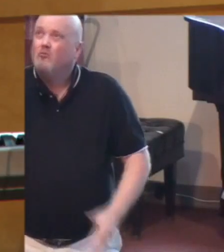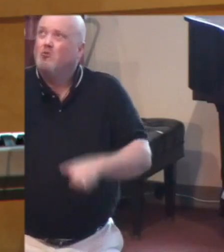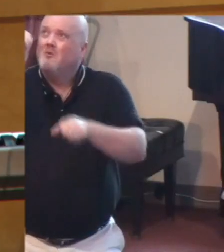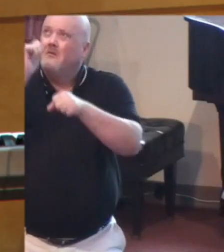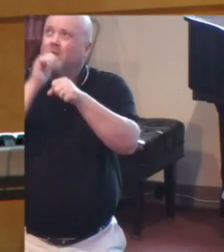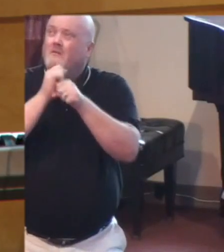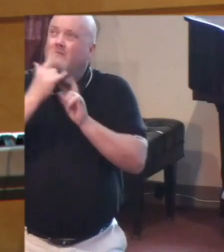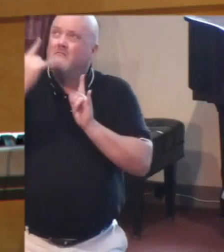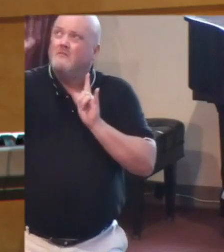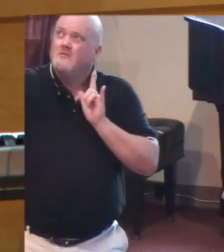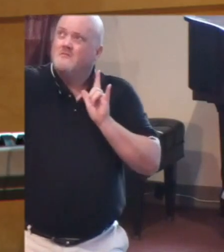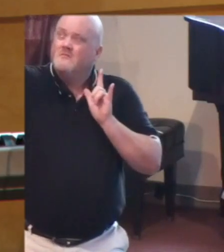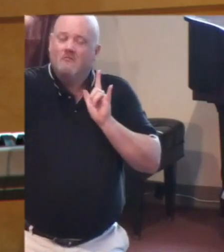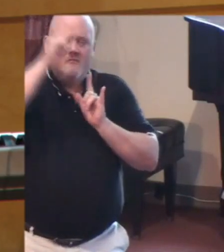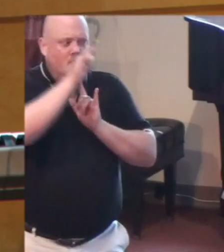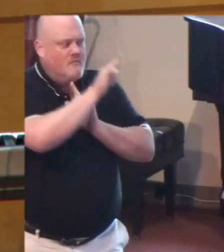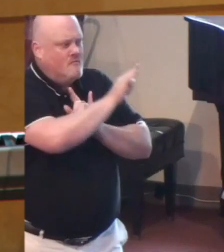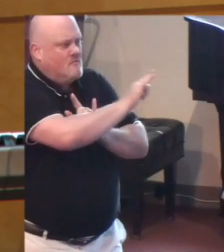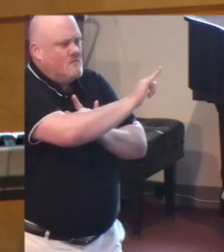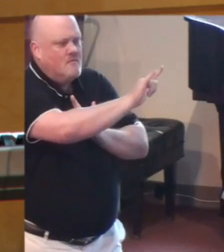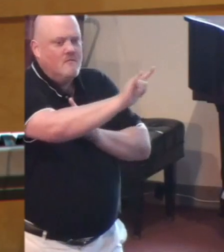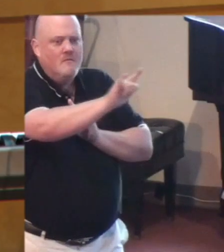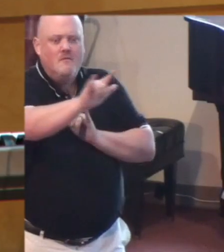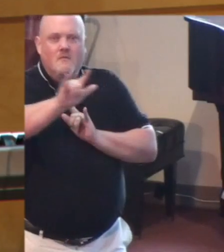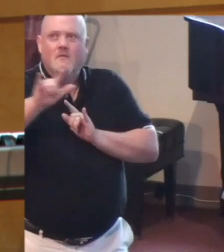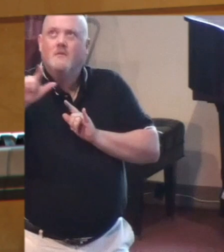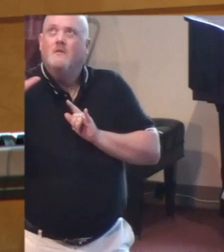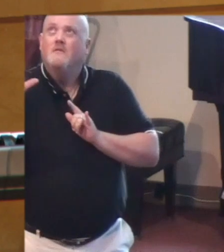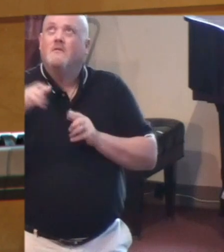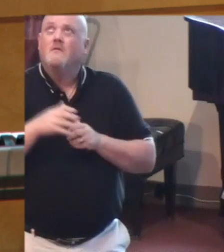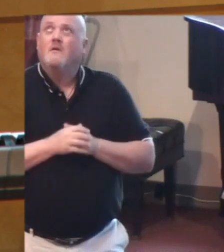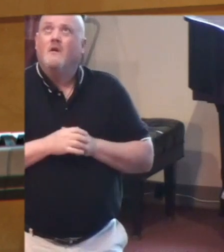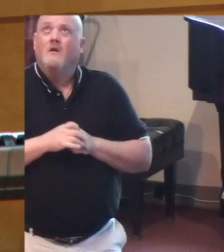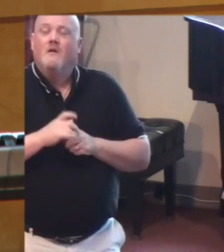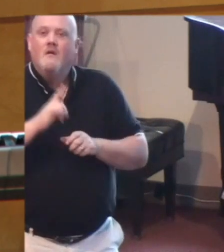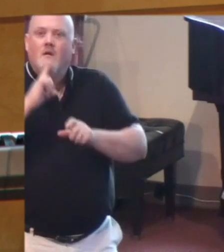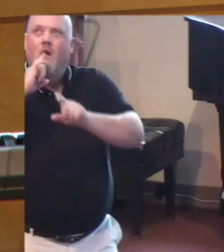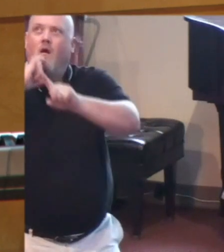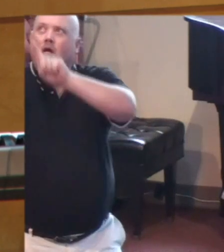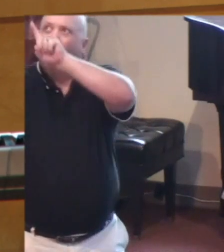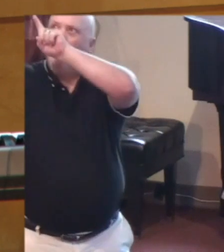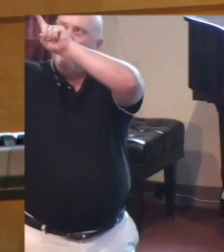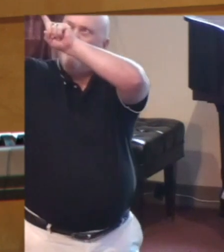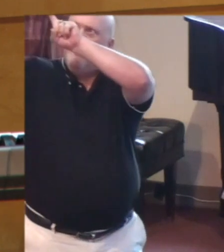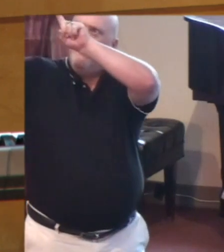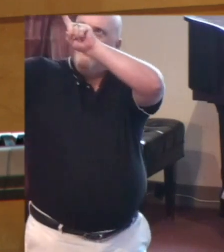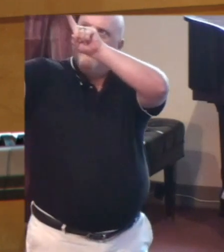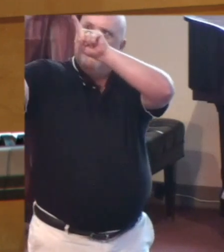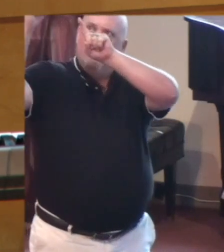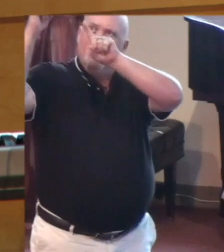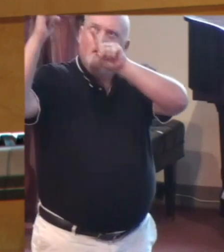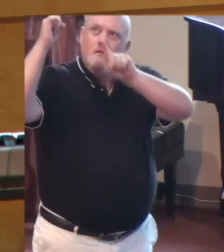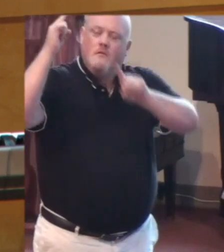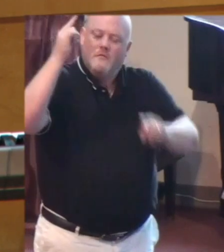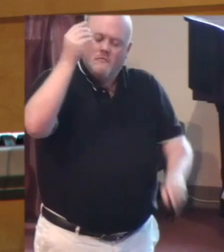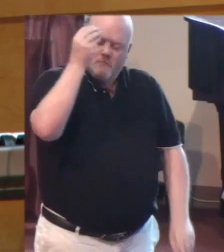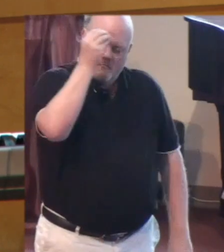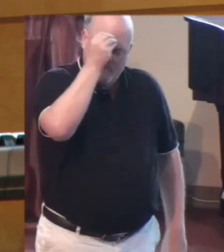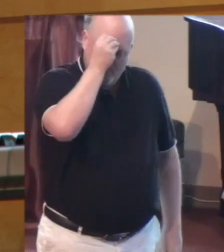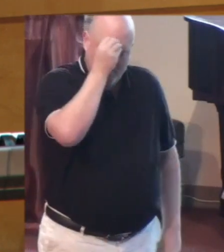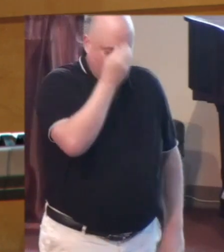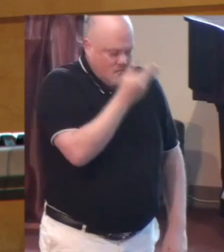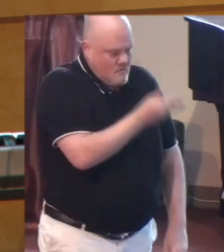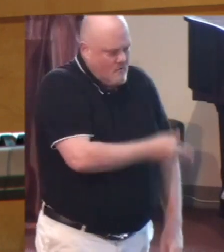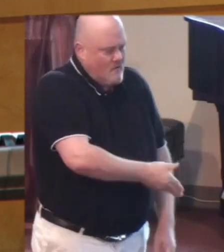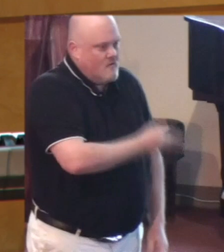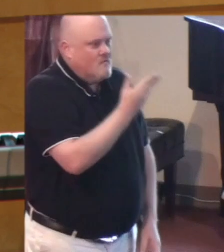to love. And the answer came down from above.